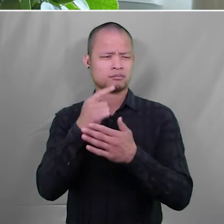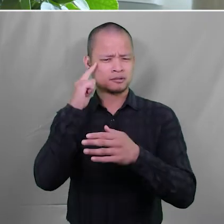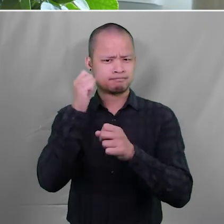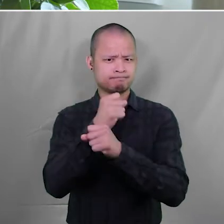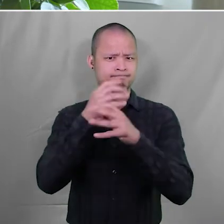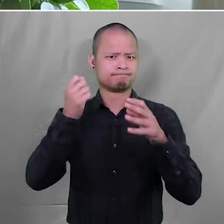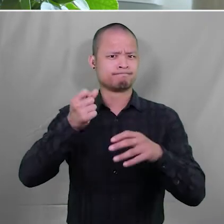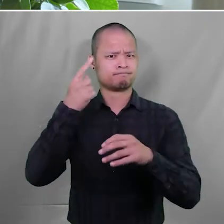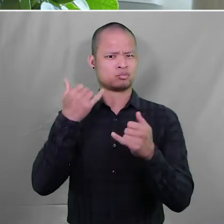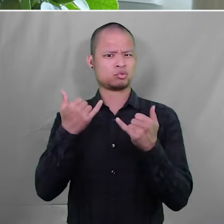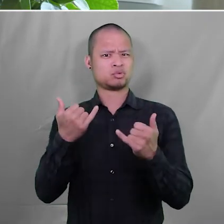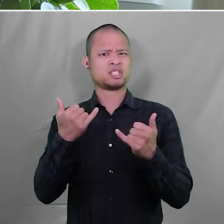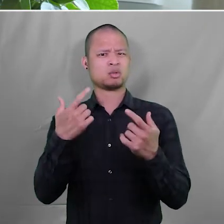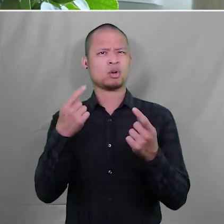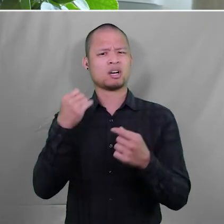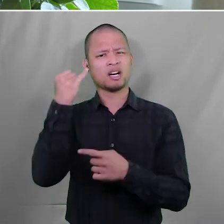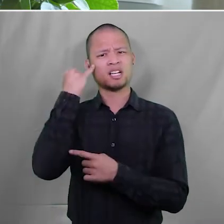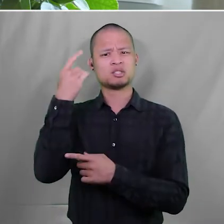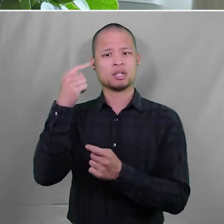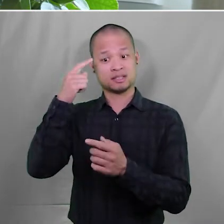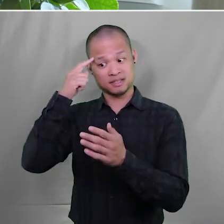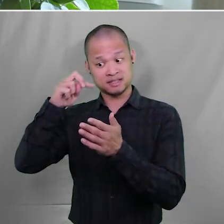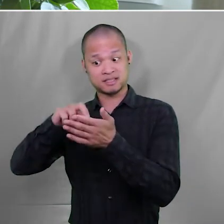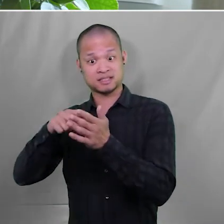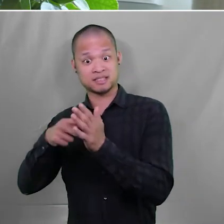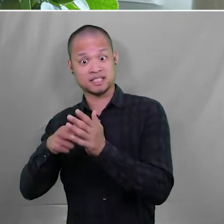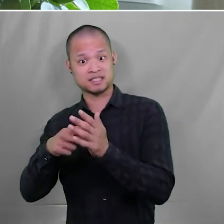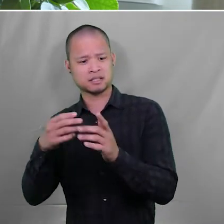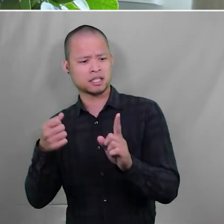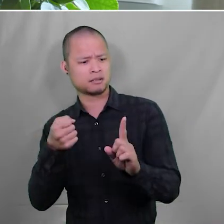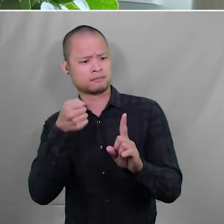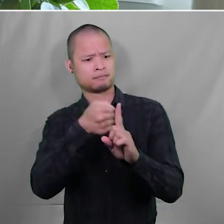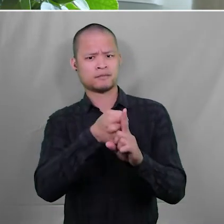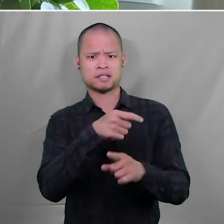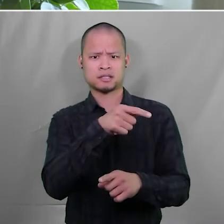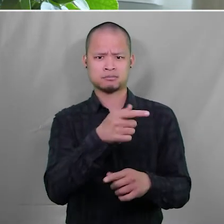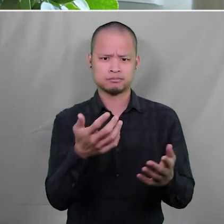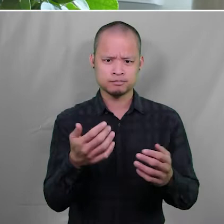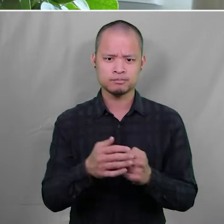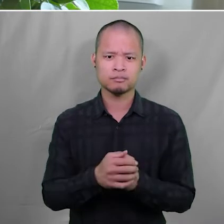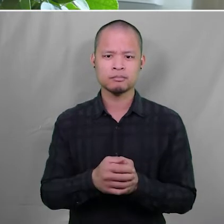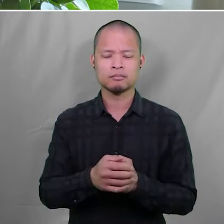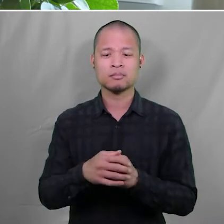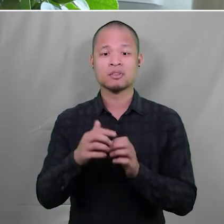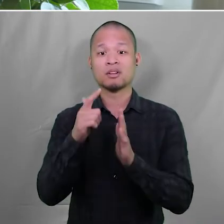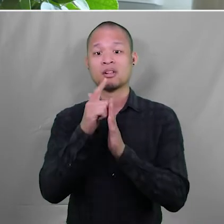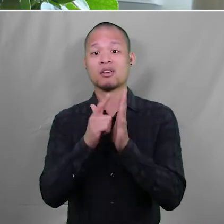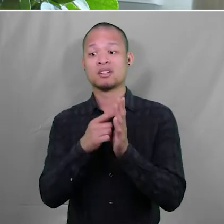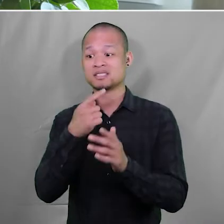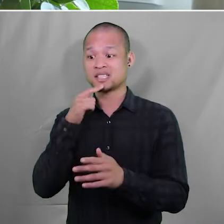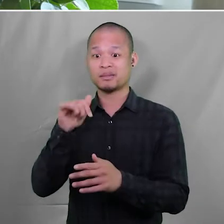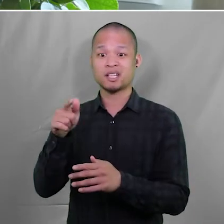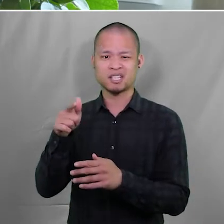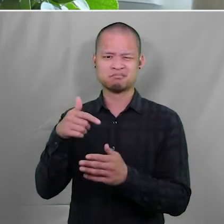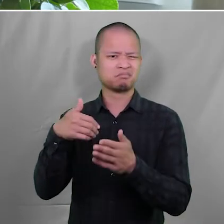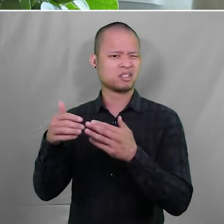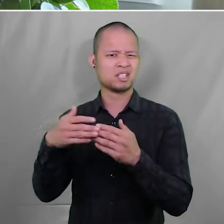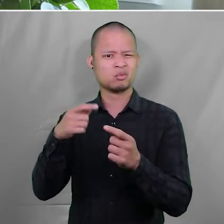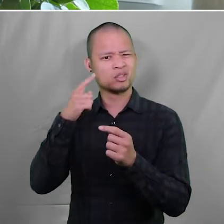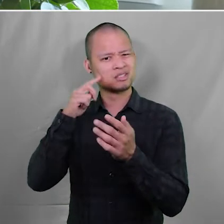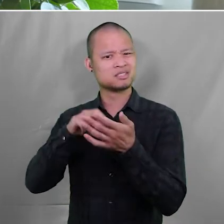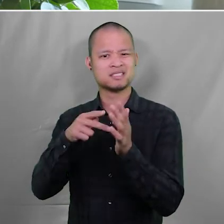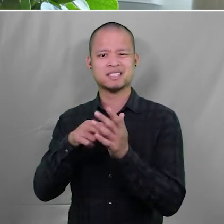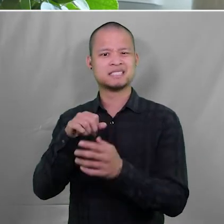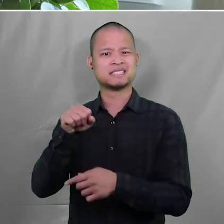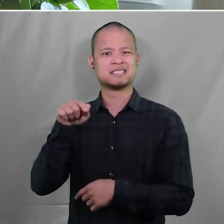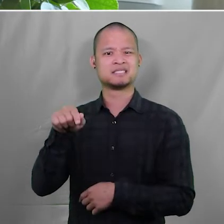topic today is the idea of intent versus effect. And so the law says that it doesn't really matter what the intent